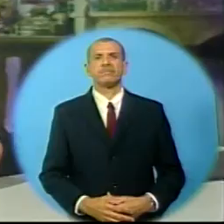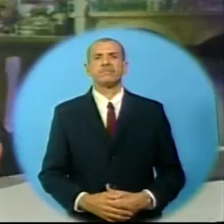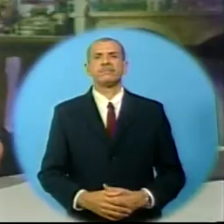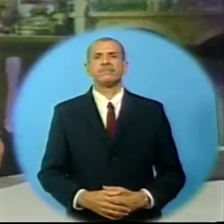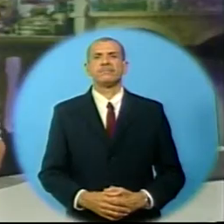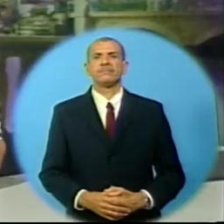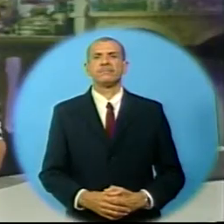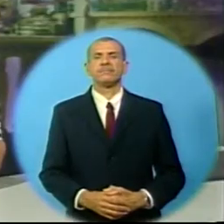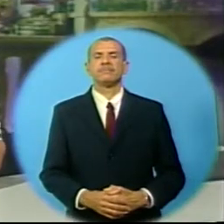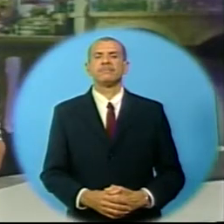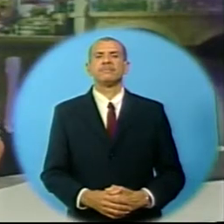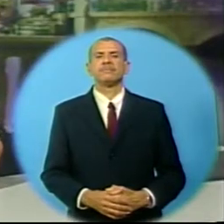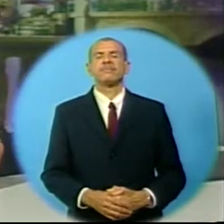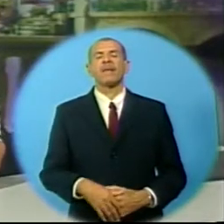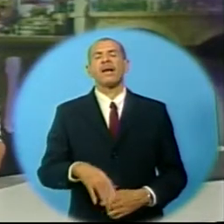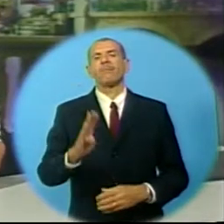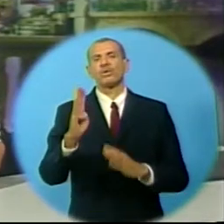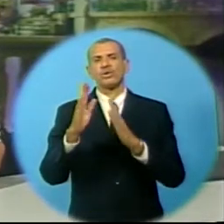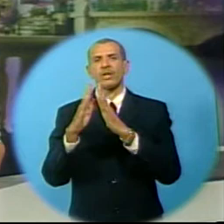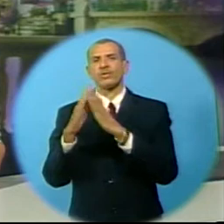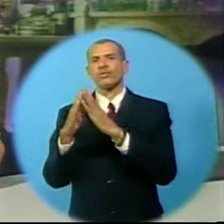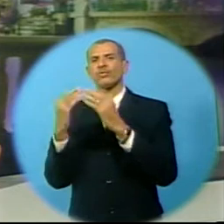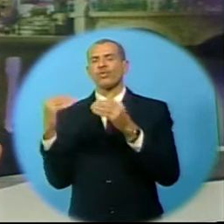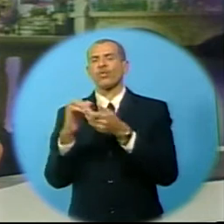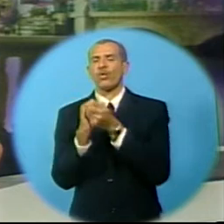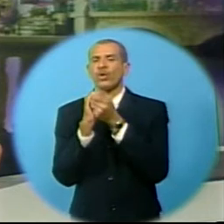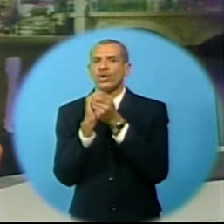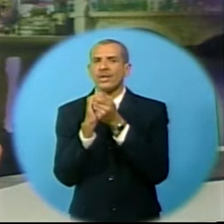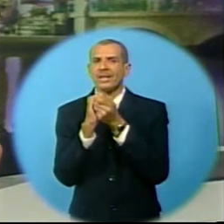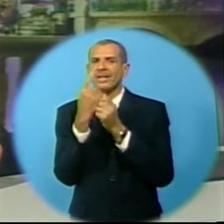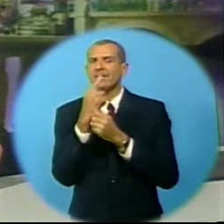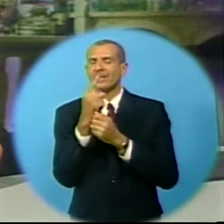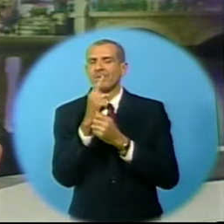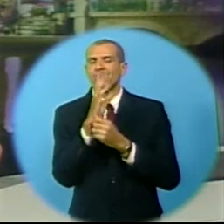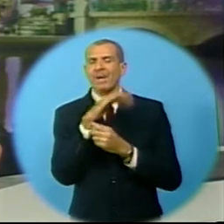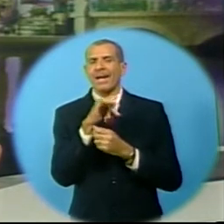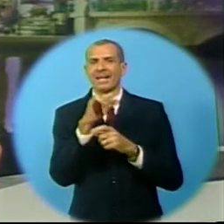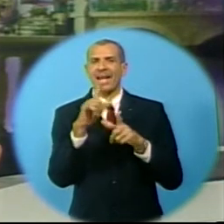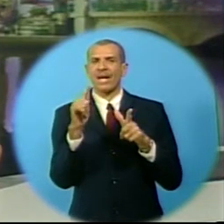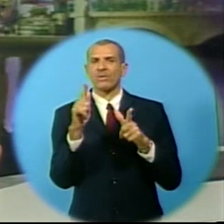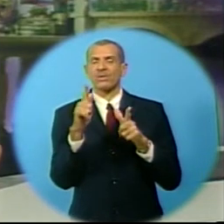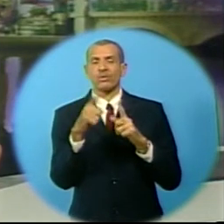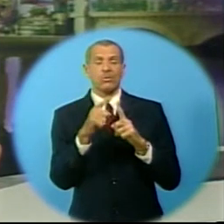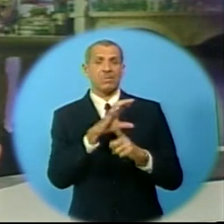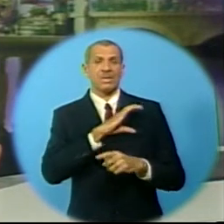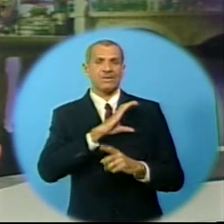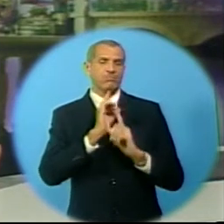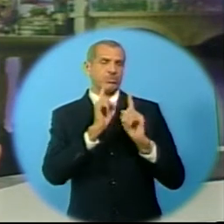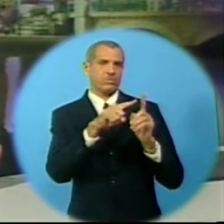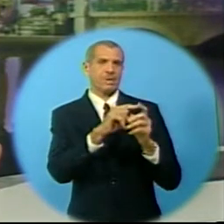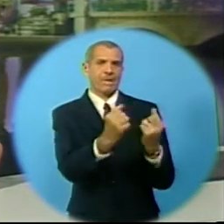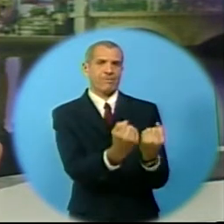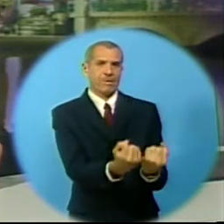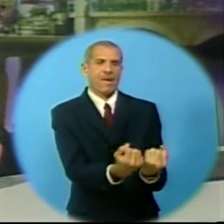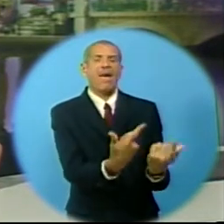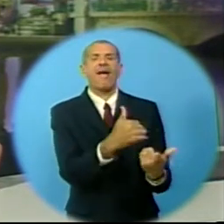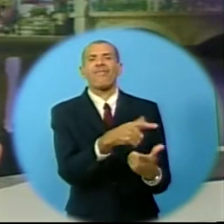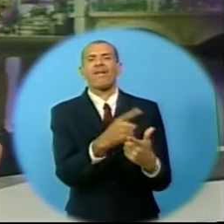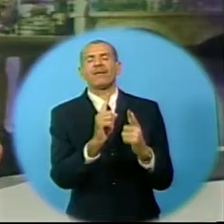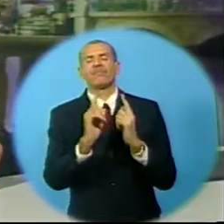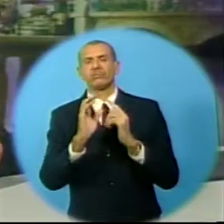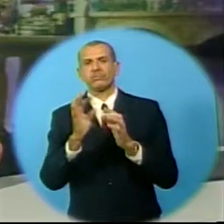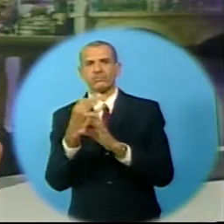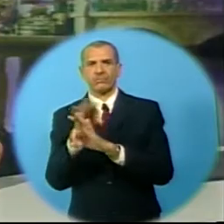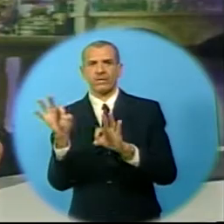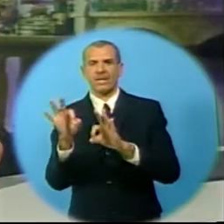News. A Bridgetown store owner who reportedly used insulting language to a police officer was reprimanded and discharged after appearing